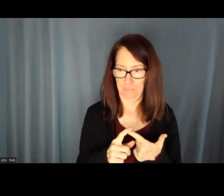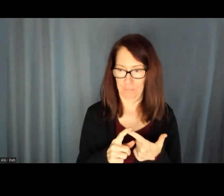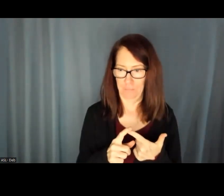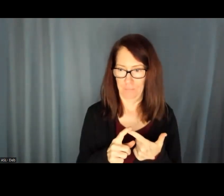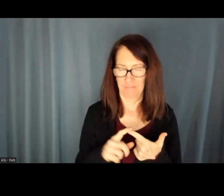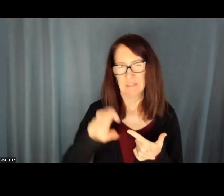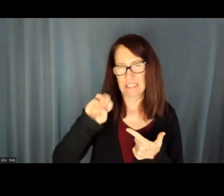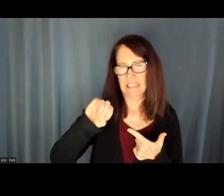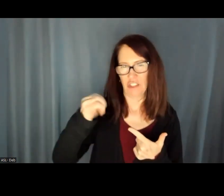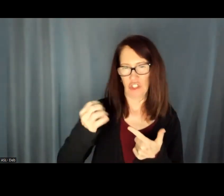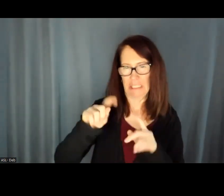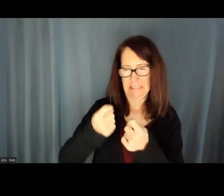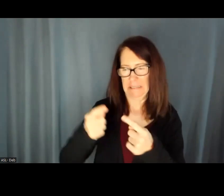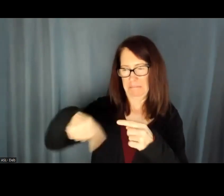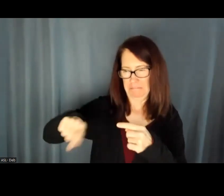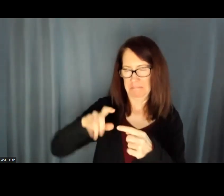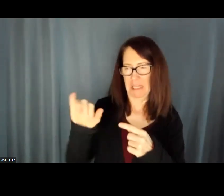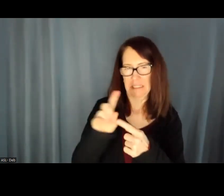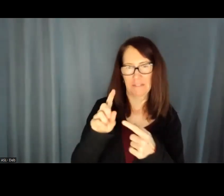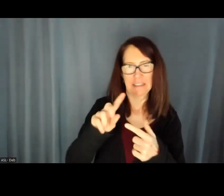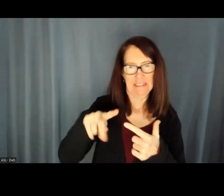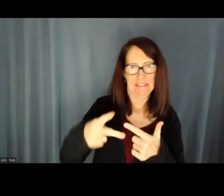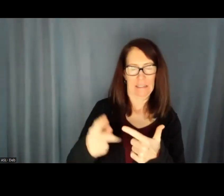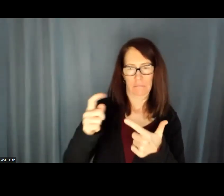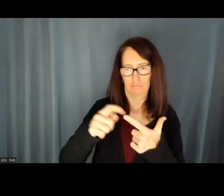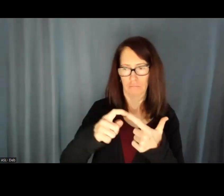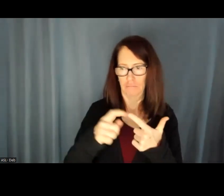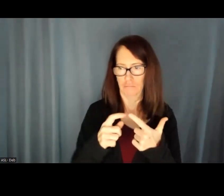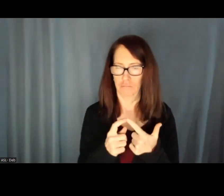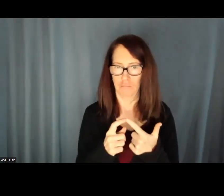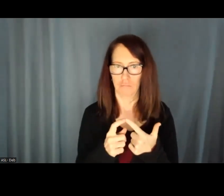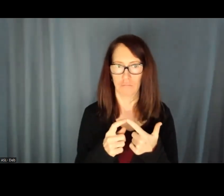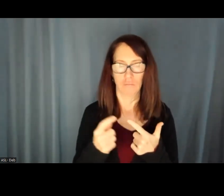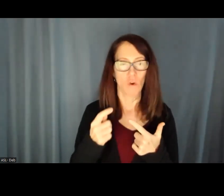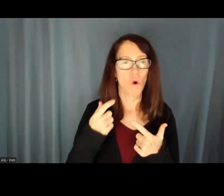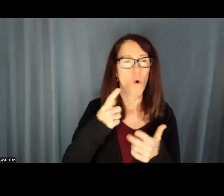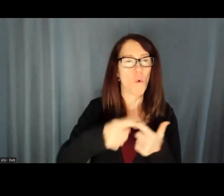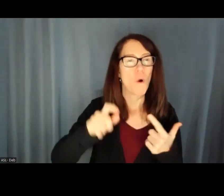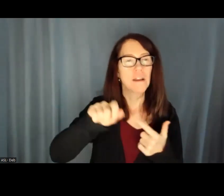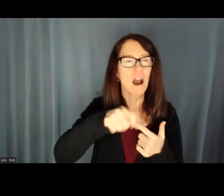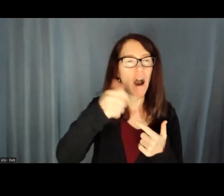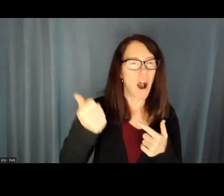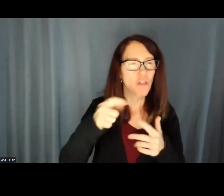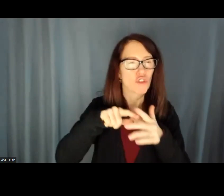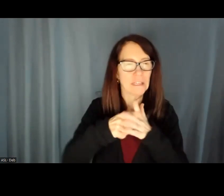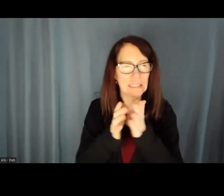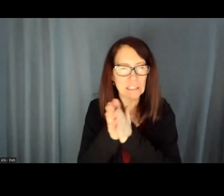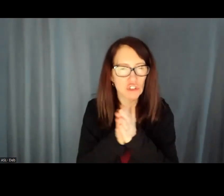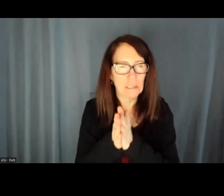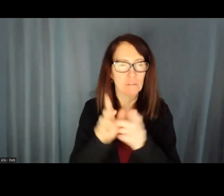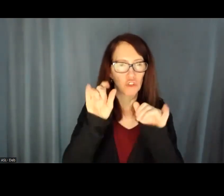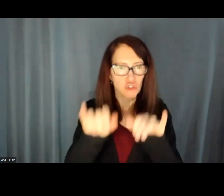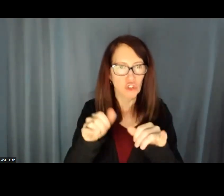identified is, what other EJ-focused initiatives should exist in common across